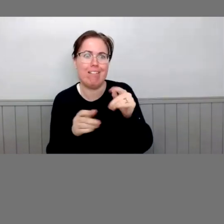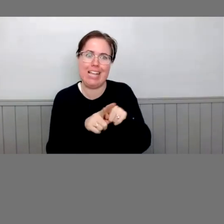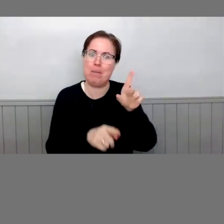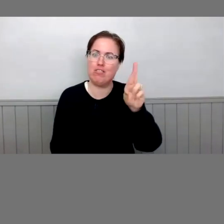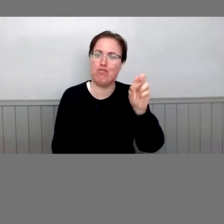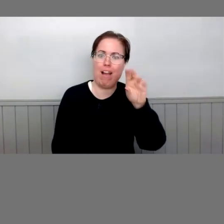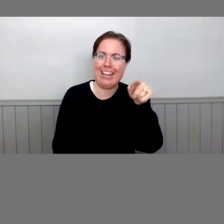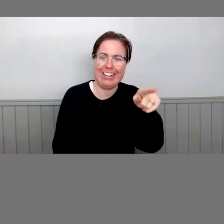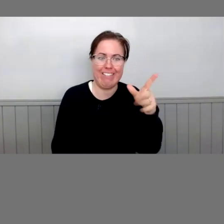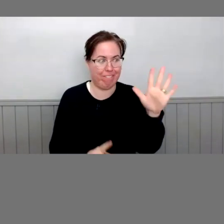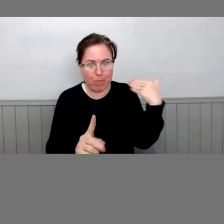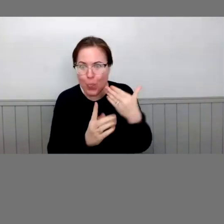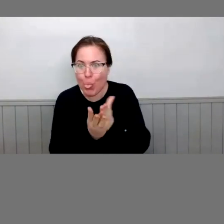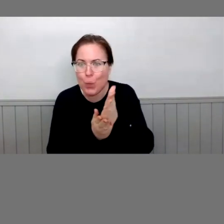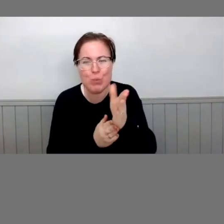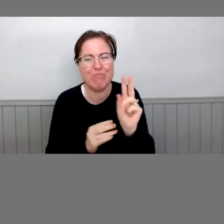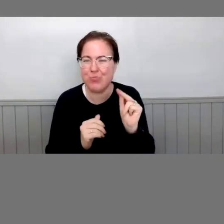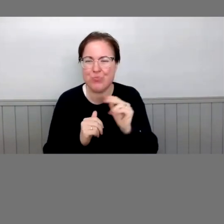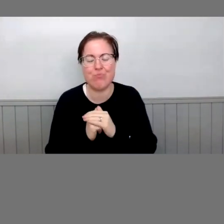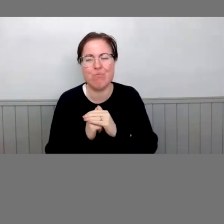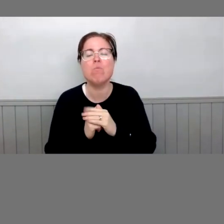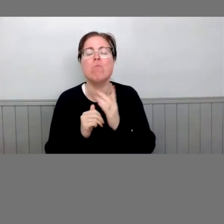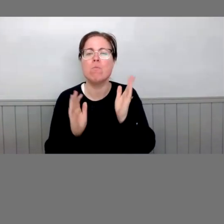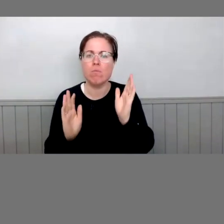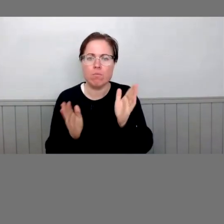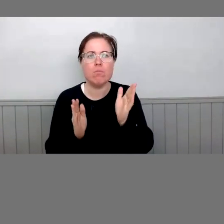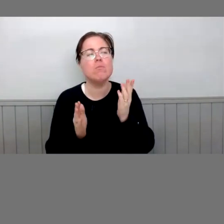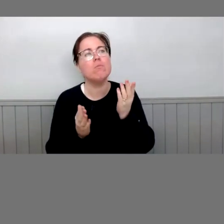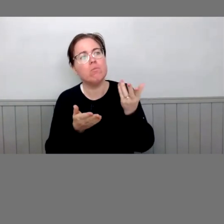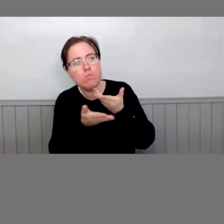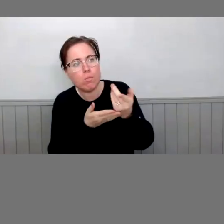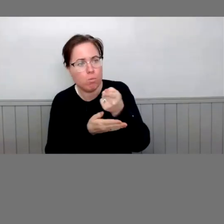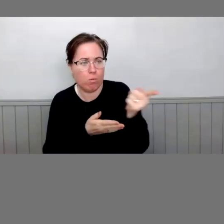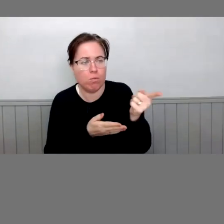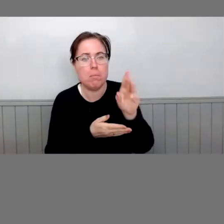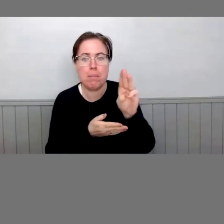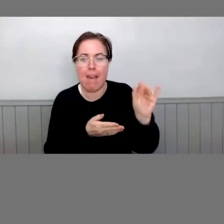Ryan's team. We consulted our PPI contributors